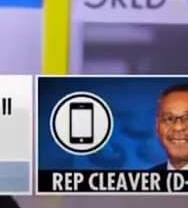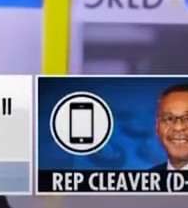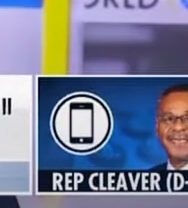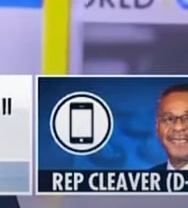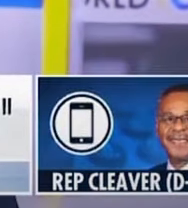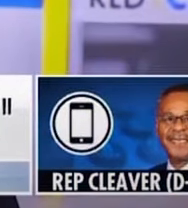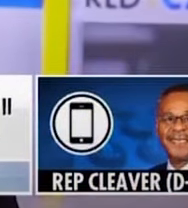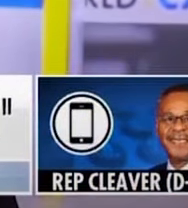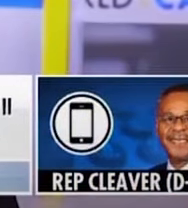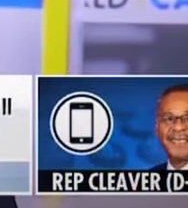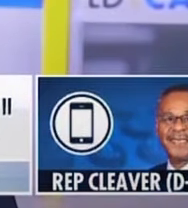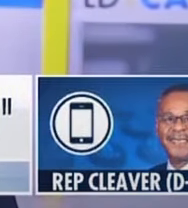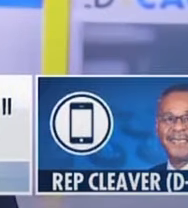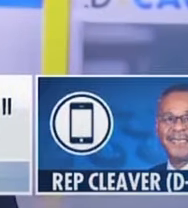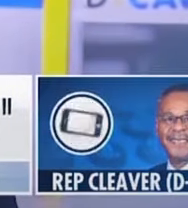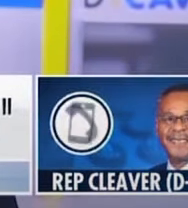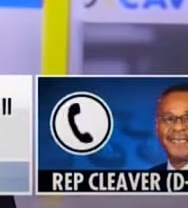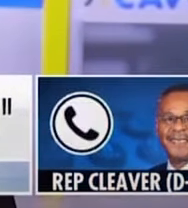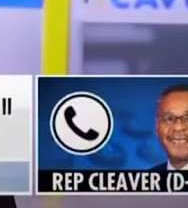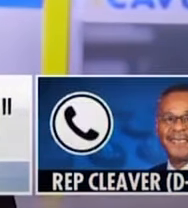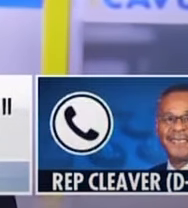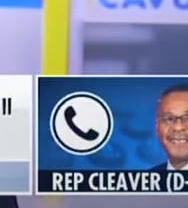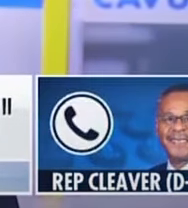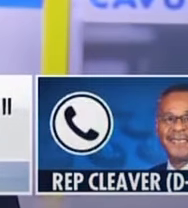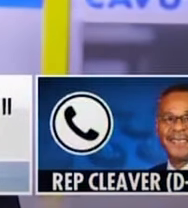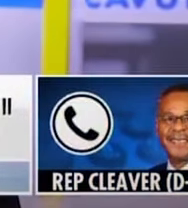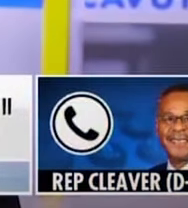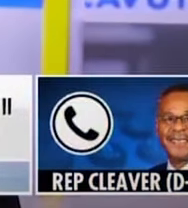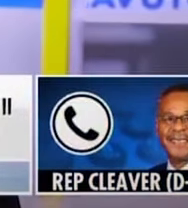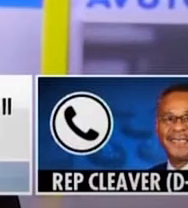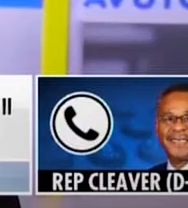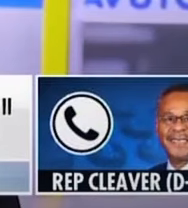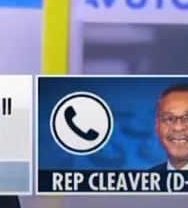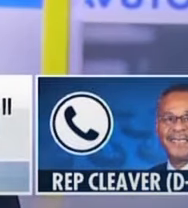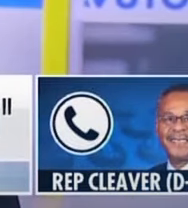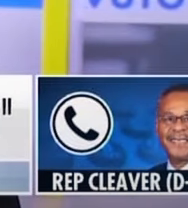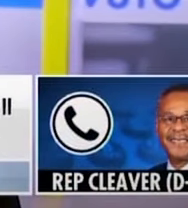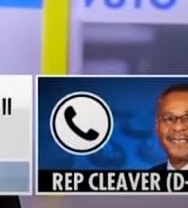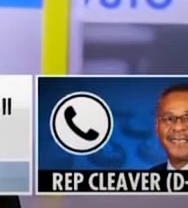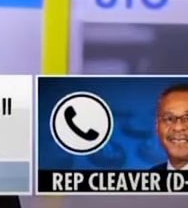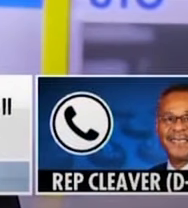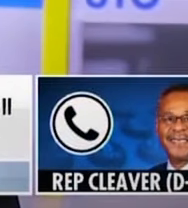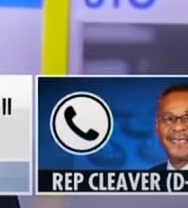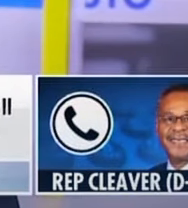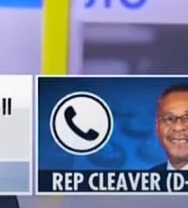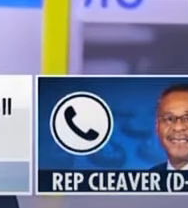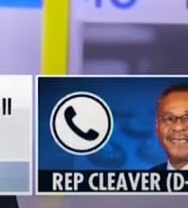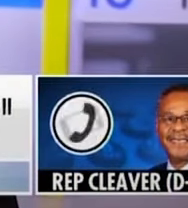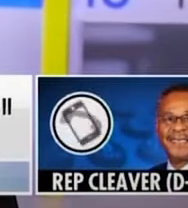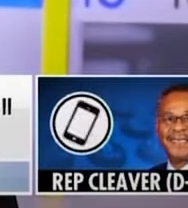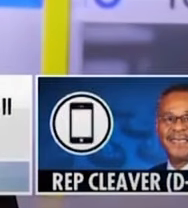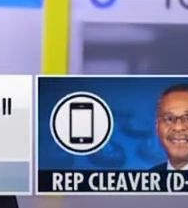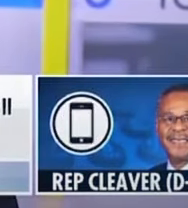trying to sort of gender-proof God. No, and that's what I'm saying. People want us that we, in our society